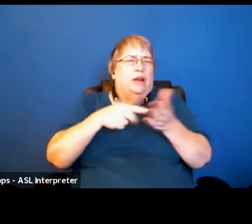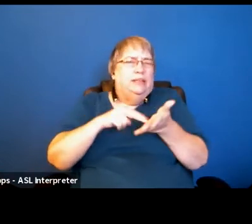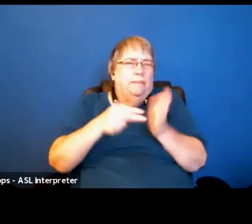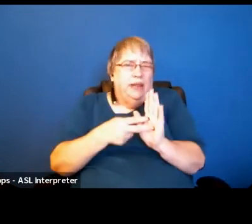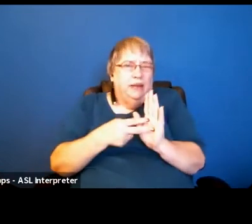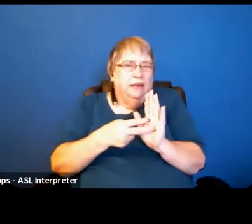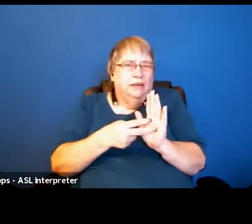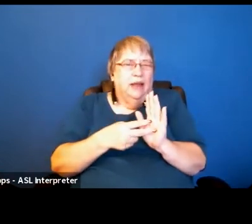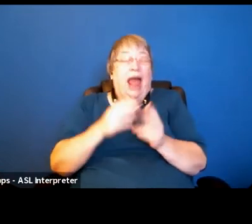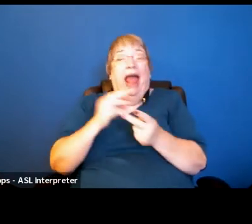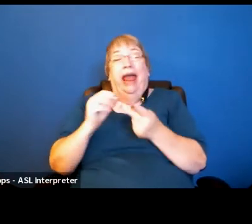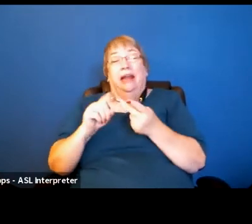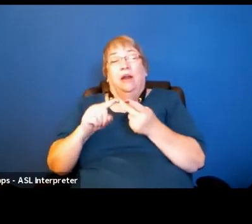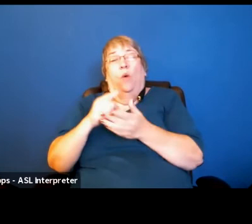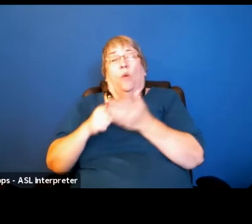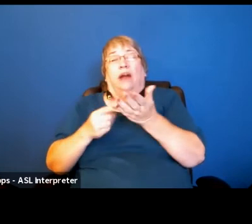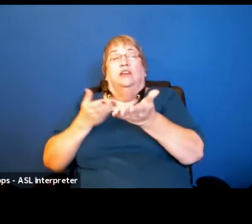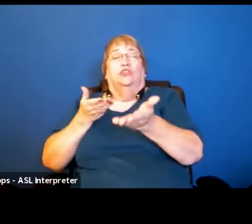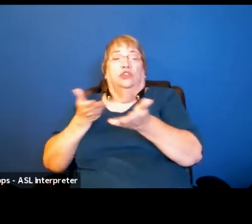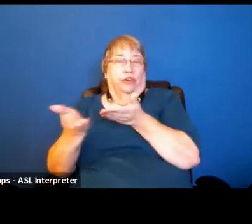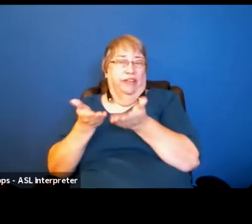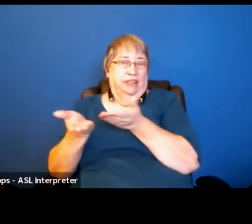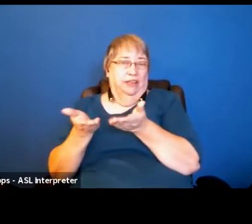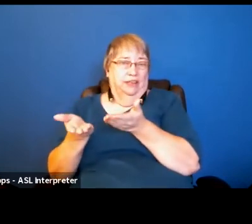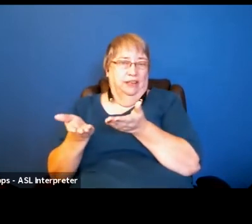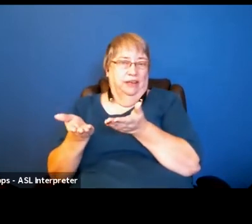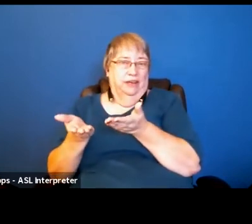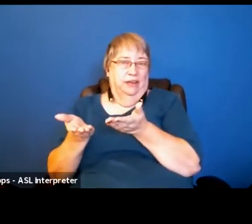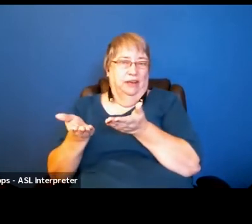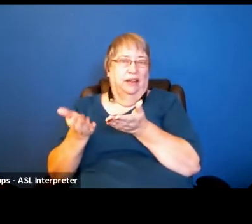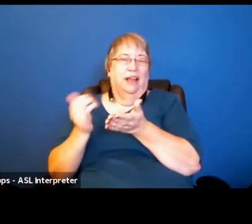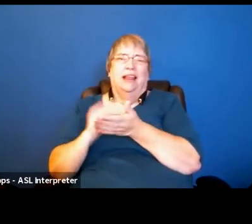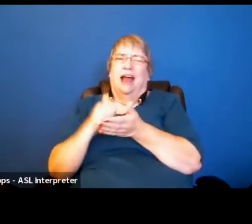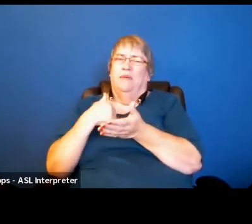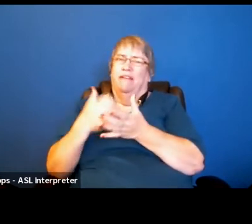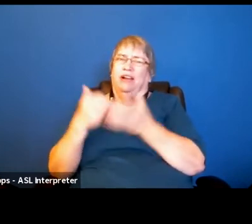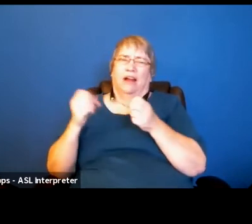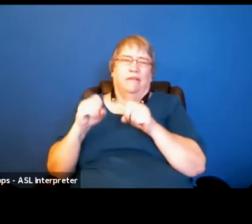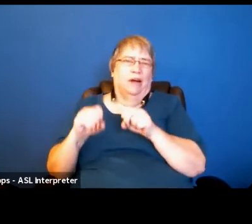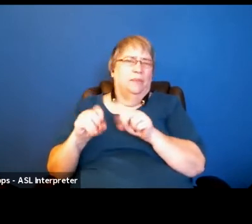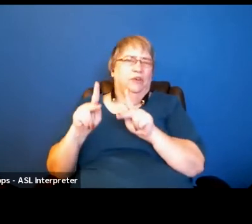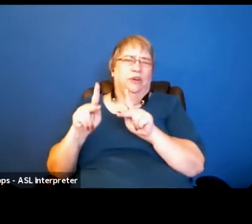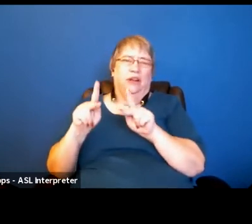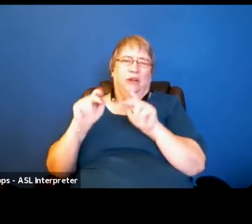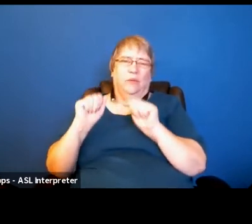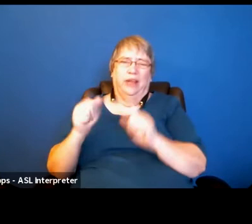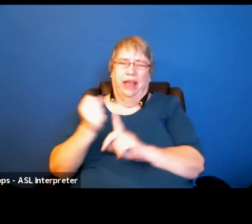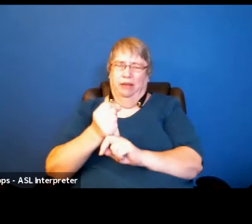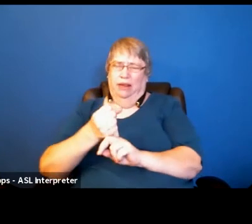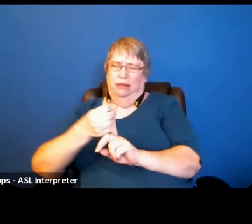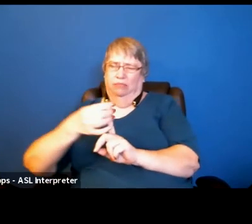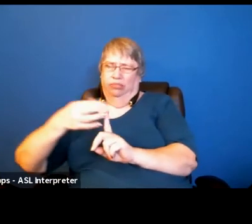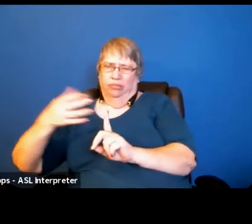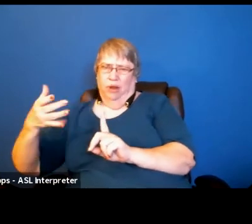services for individuals with serious mental illness. We think that there's a lot of opportunity to really build out that set of services and make